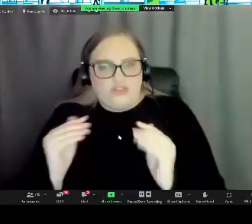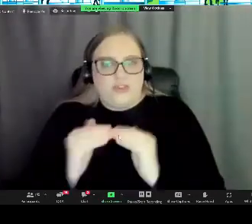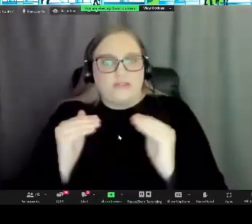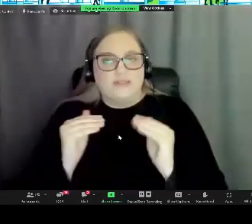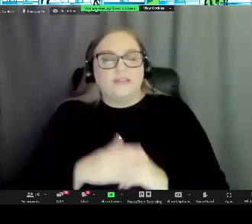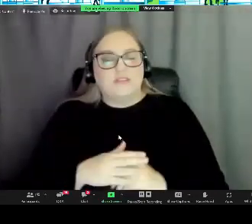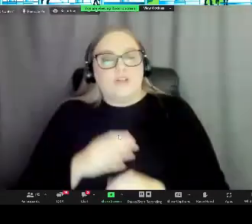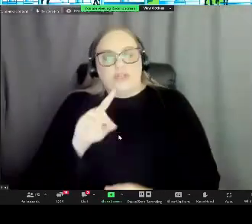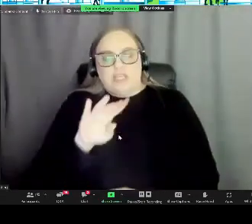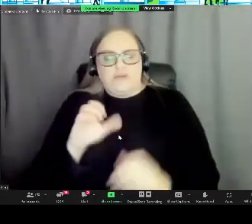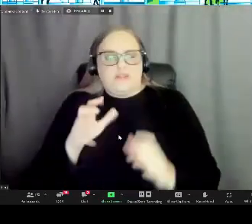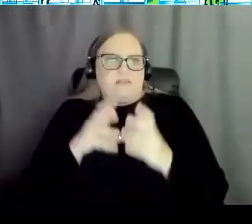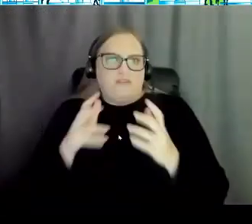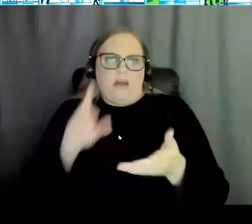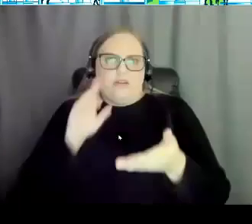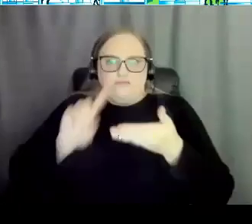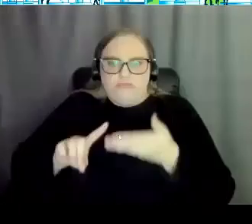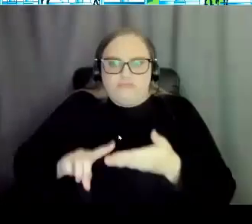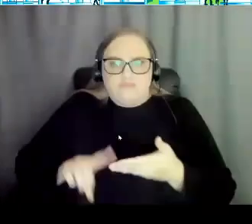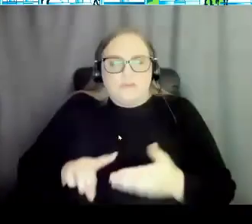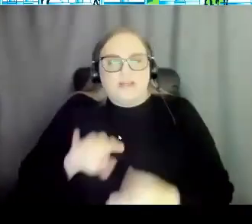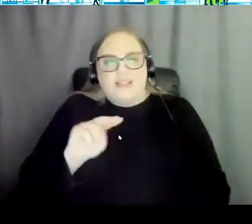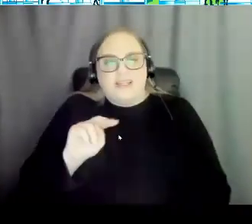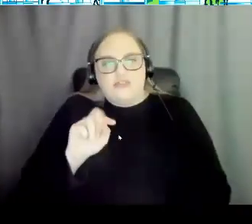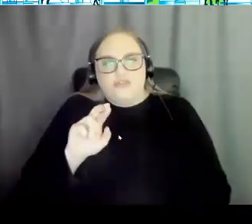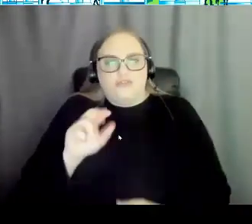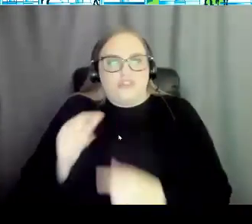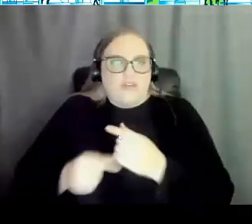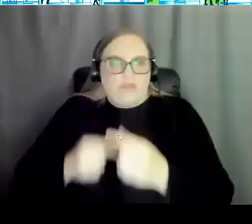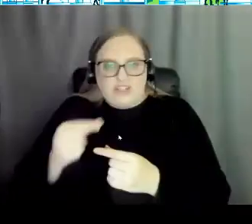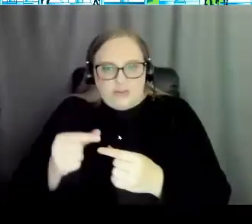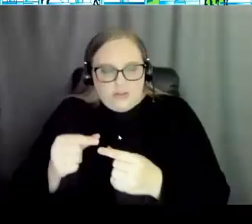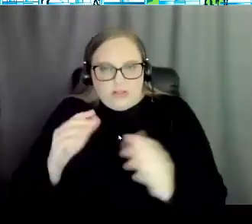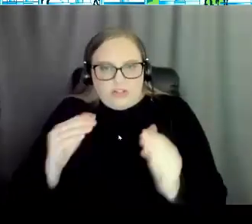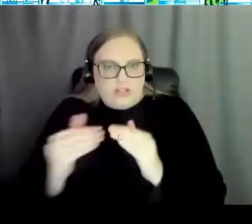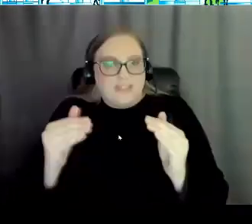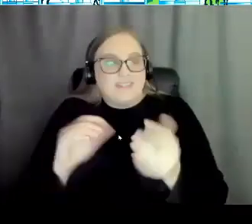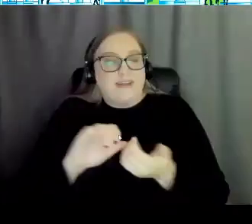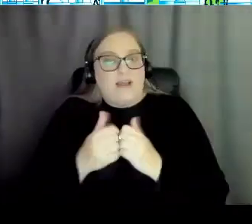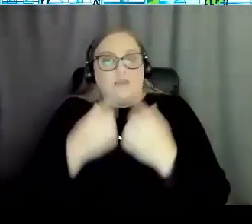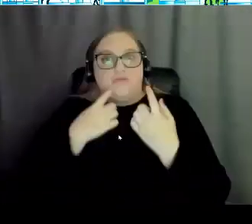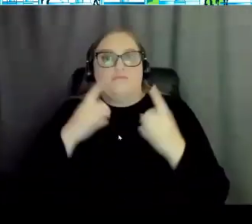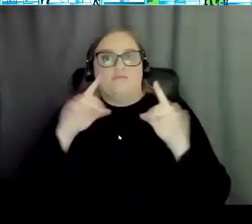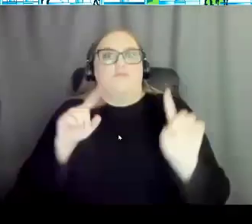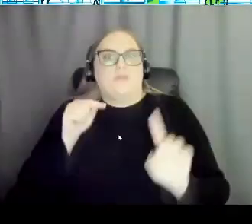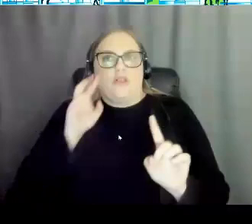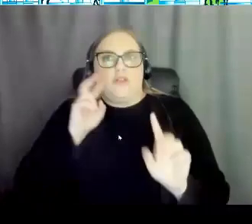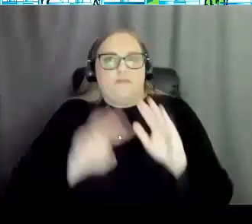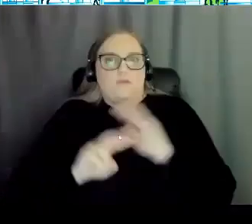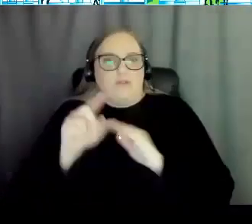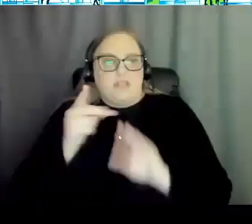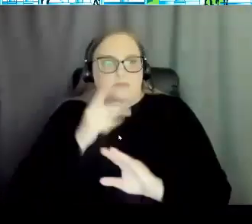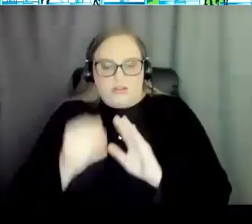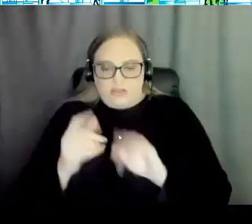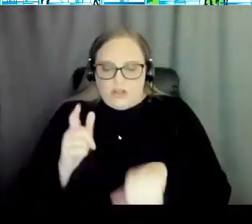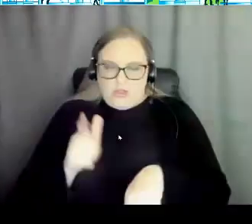science research on intergenerational justice and how we can best achieve that, looking forward to this project, which has rather long